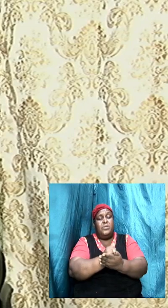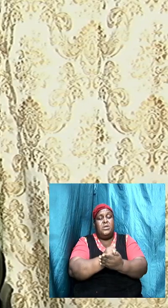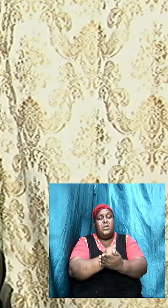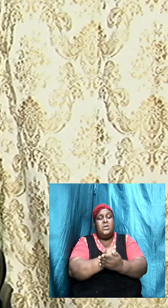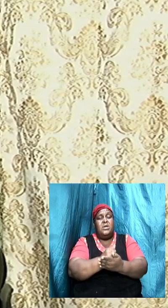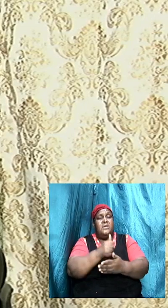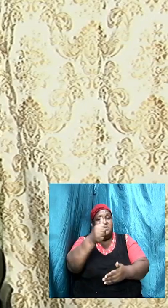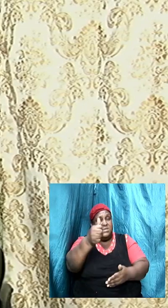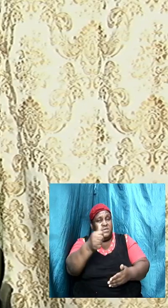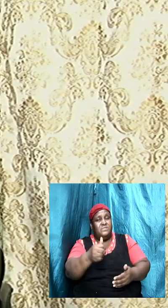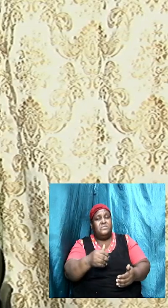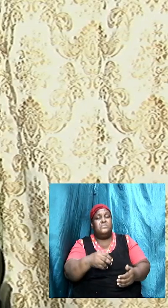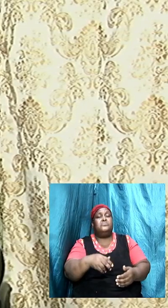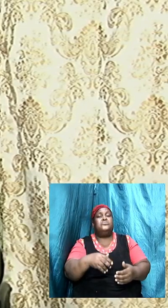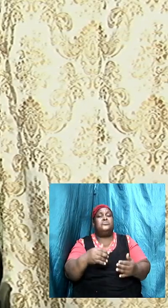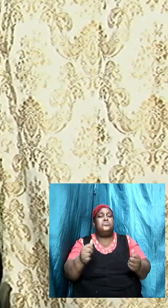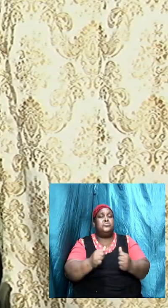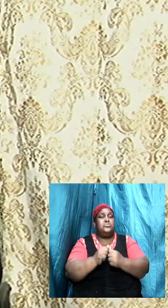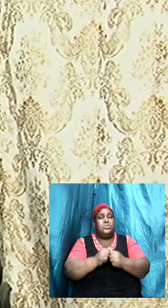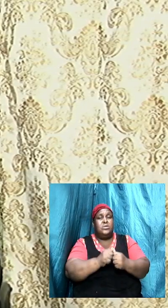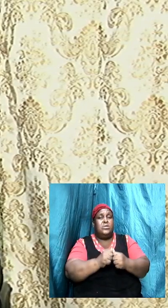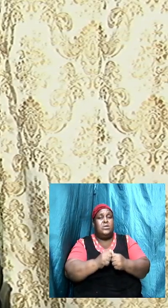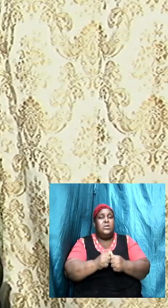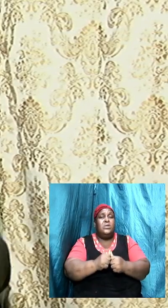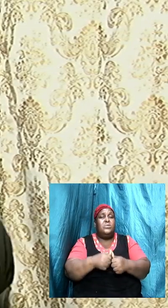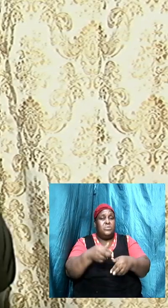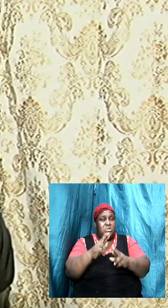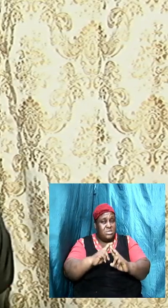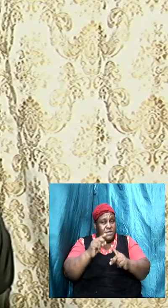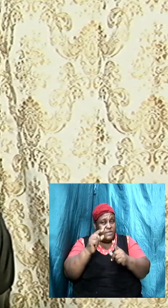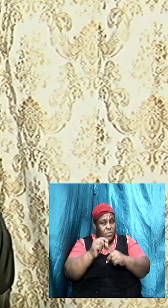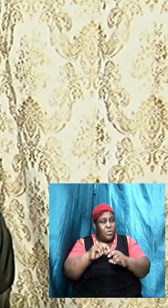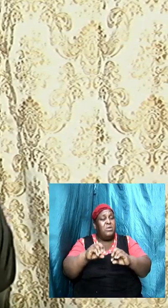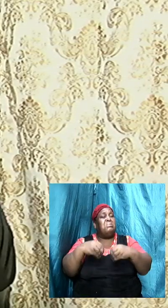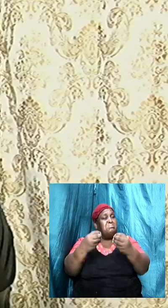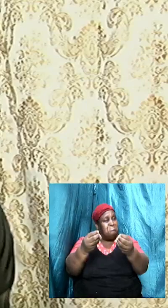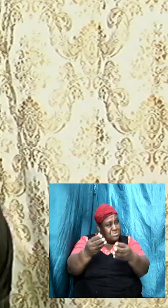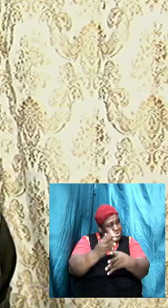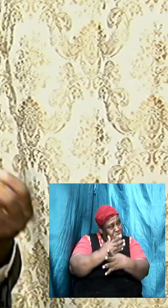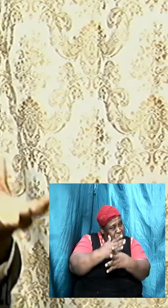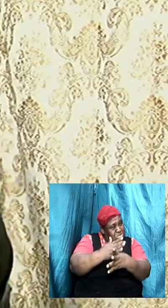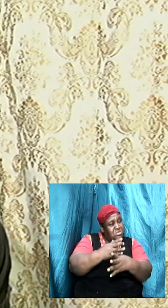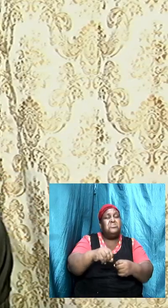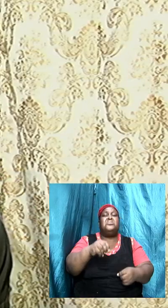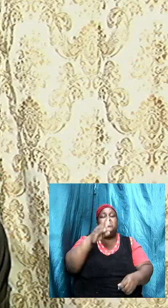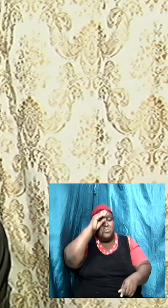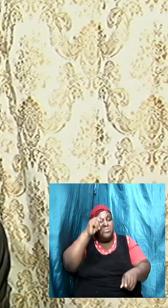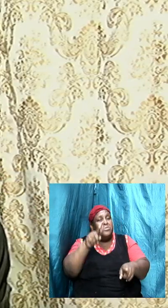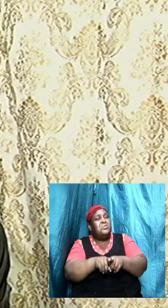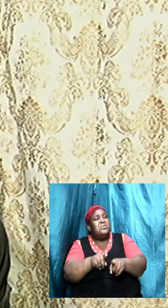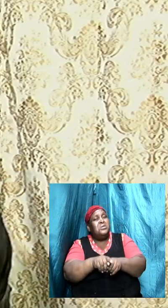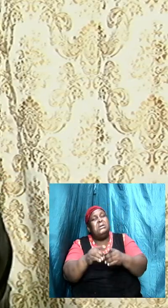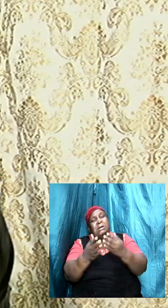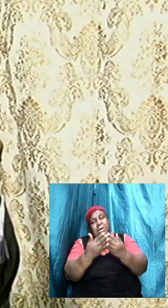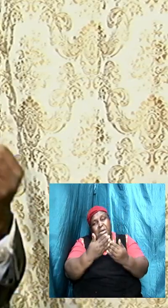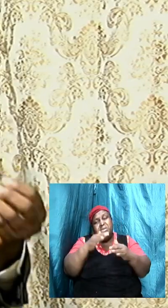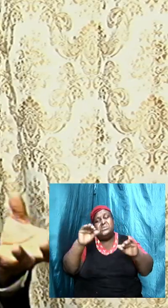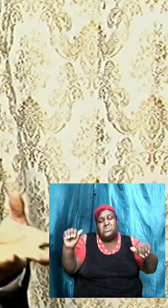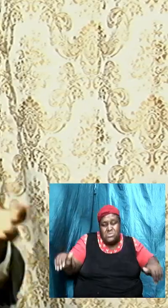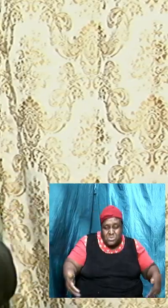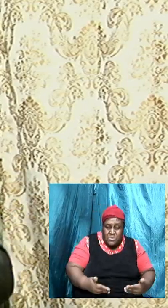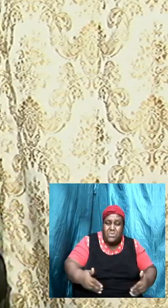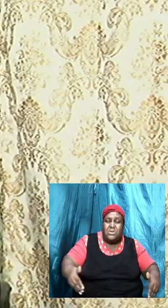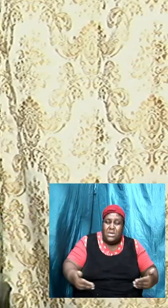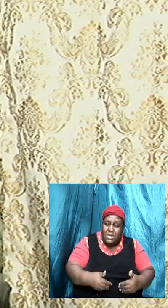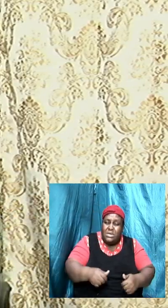word. Oh God, and we get a word and we give our brother. It's easy when we can greet each other. And the Bible says greet each